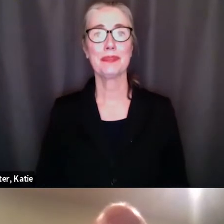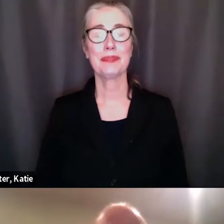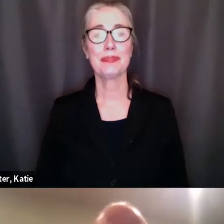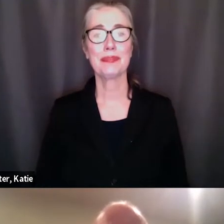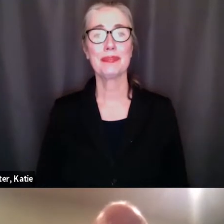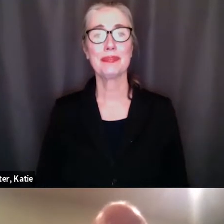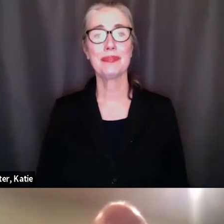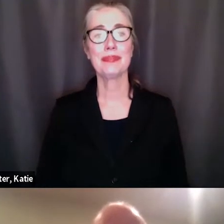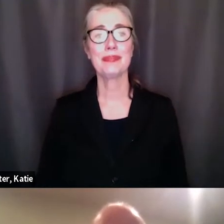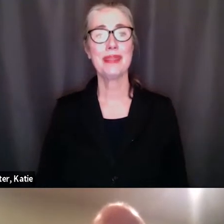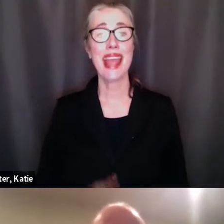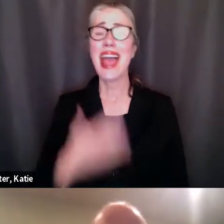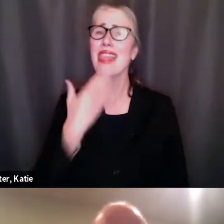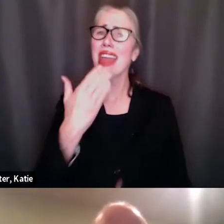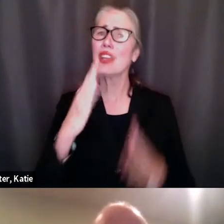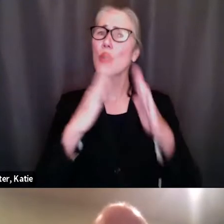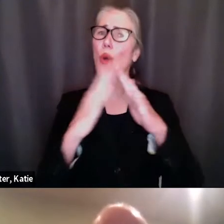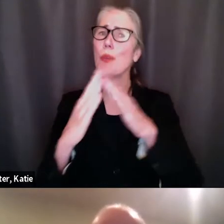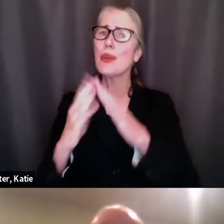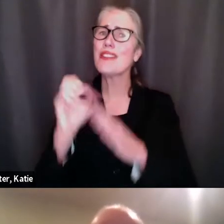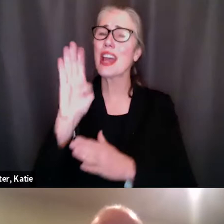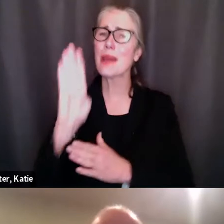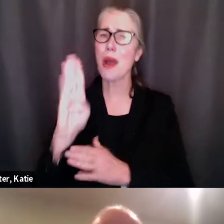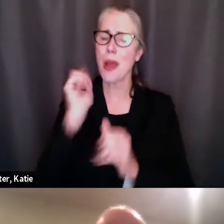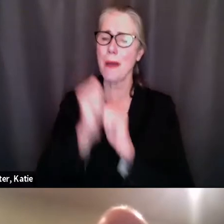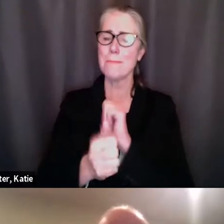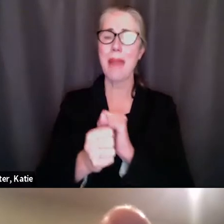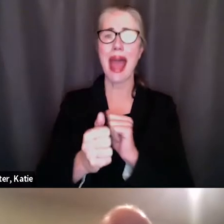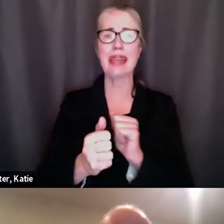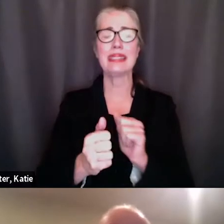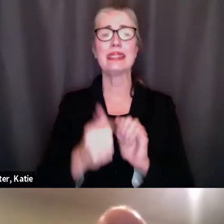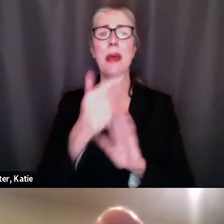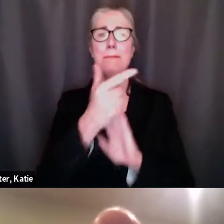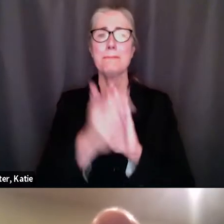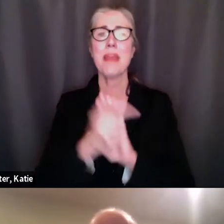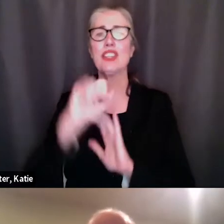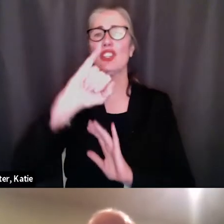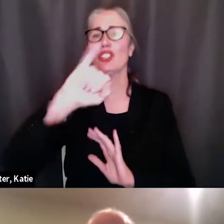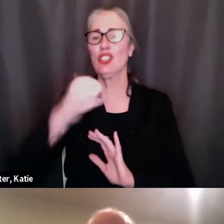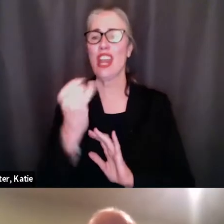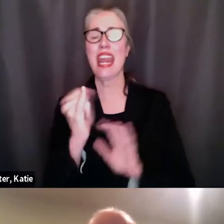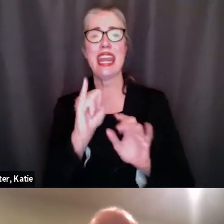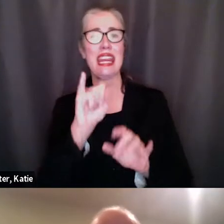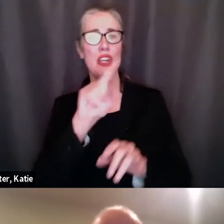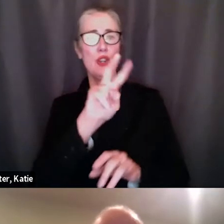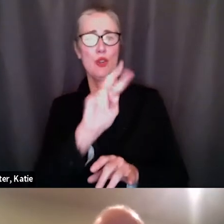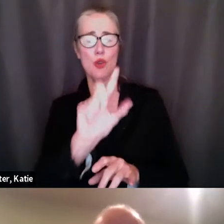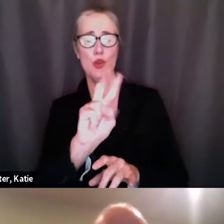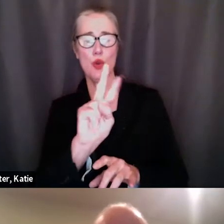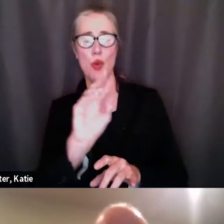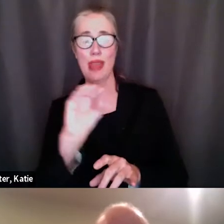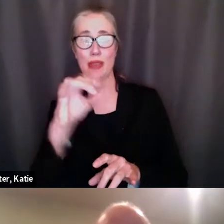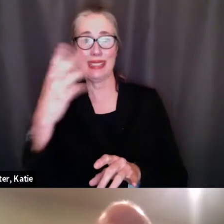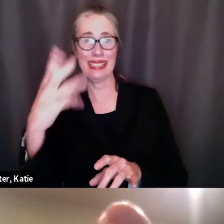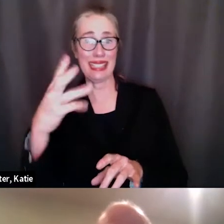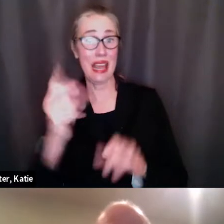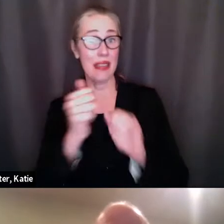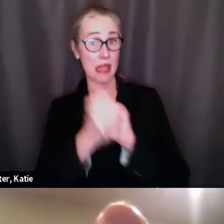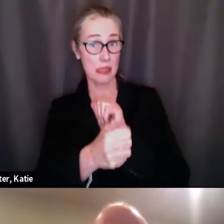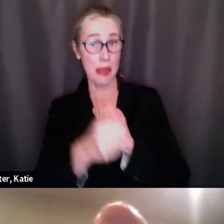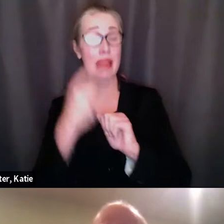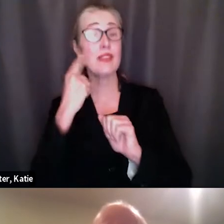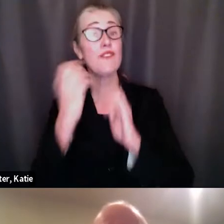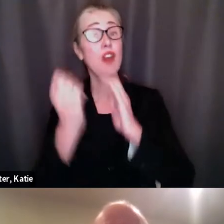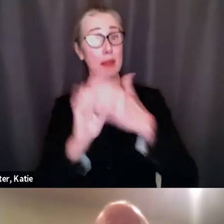thank you to the santa barbara community for passing measure j back in 2016 as you may recall measure j was passed so that elementary